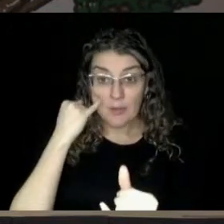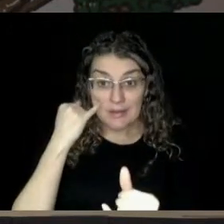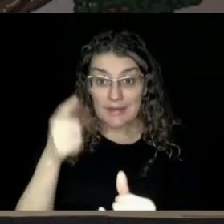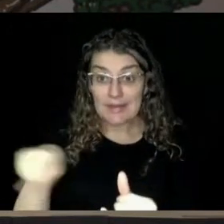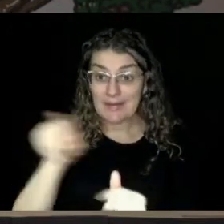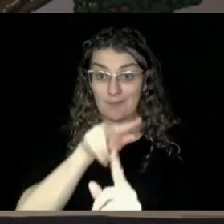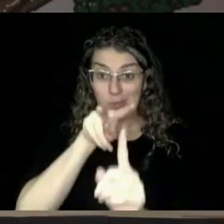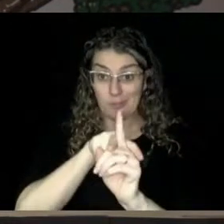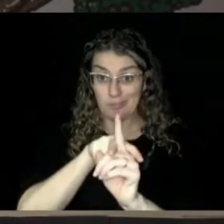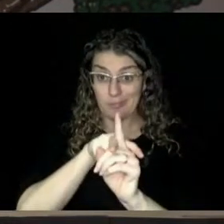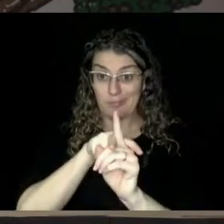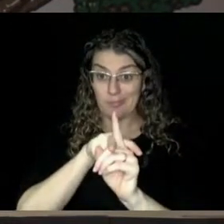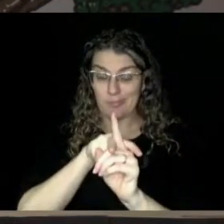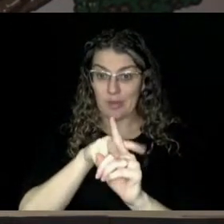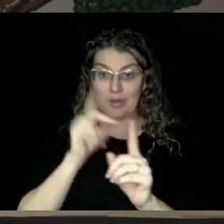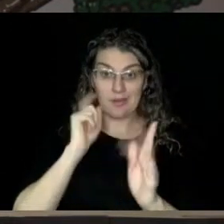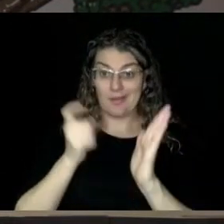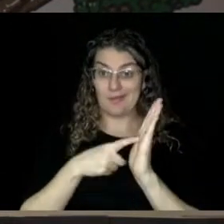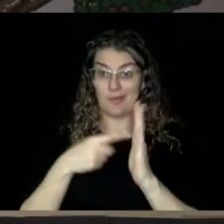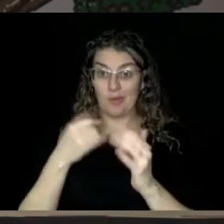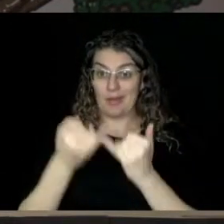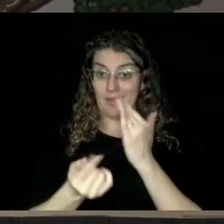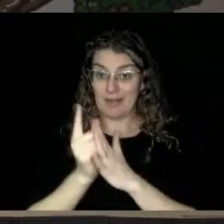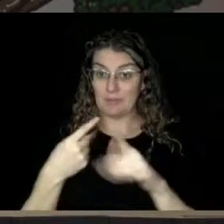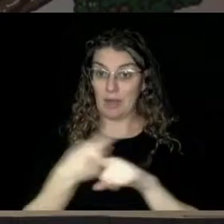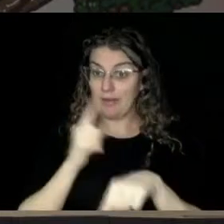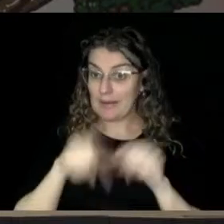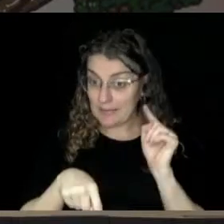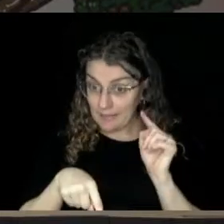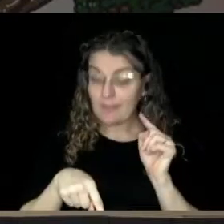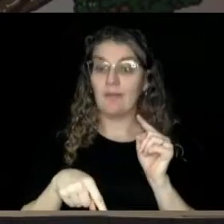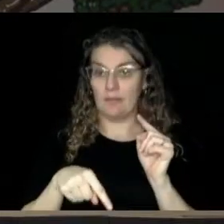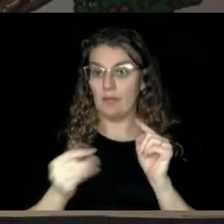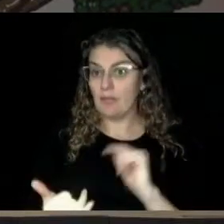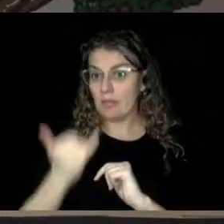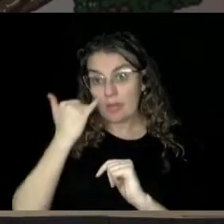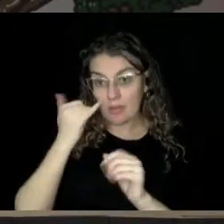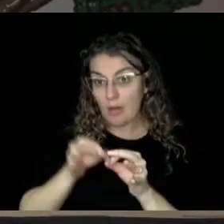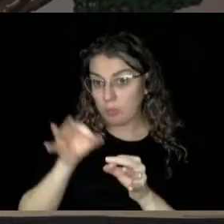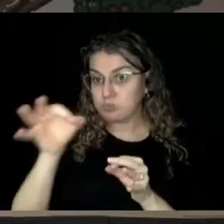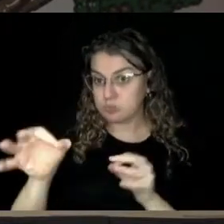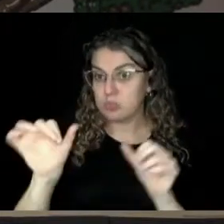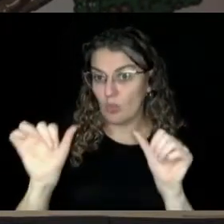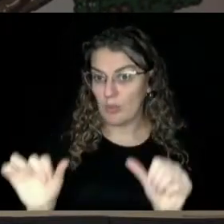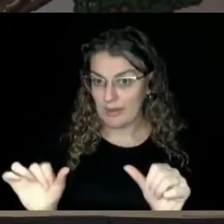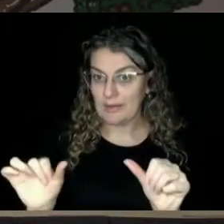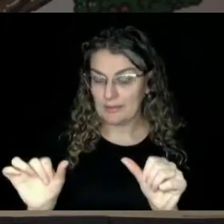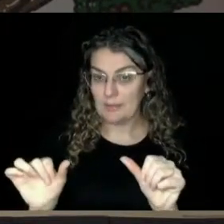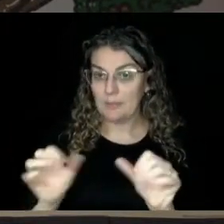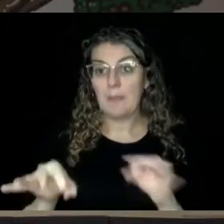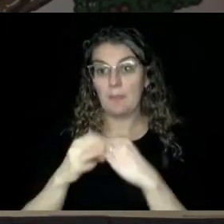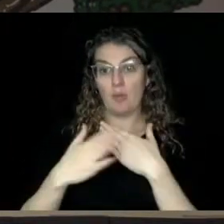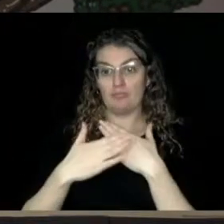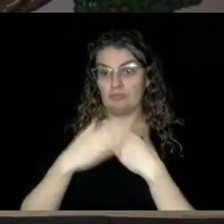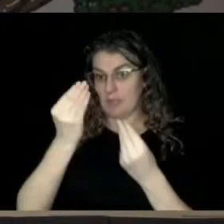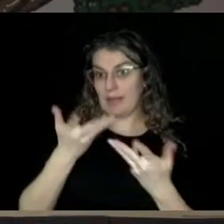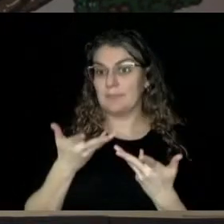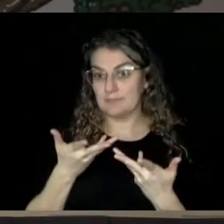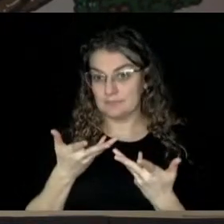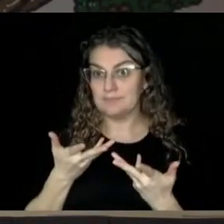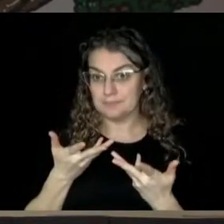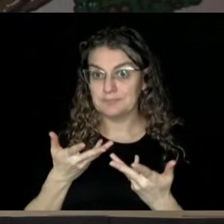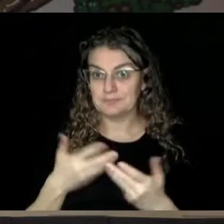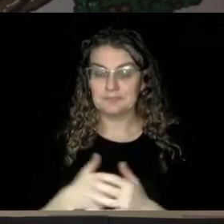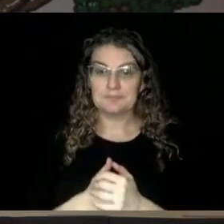will rebook someone else and rebook that person if they aren't able to come for an appointment. I know we did have